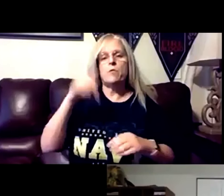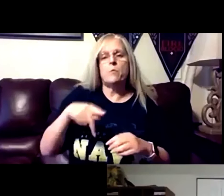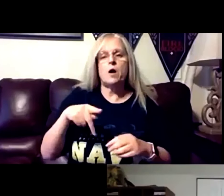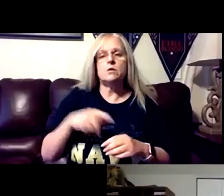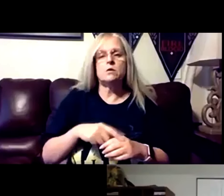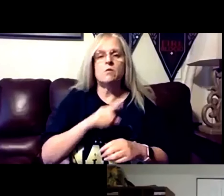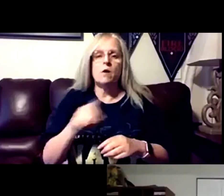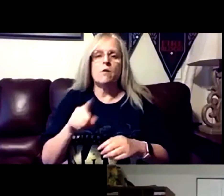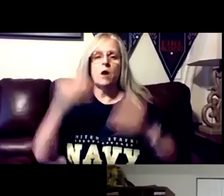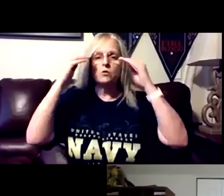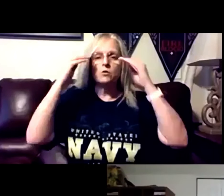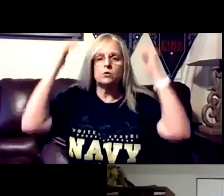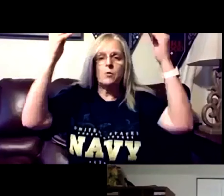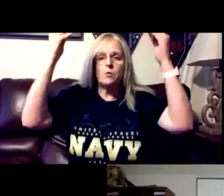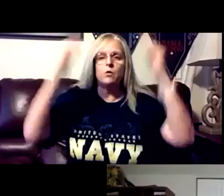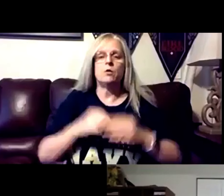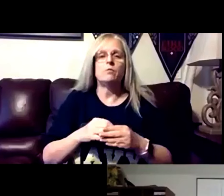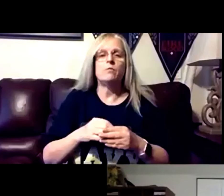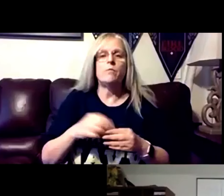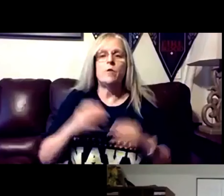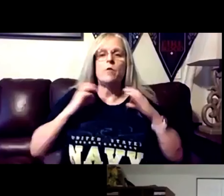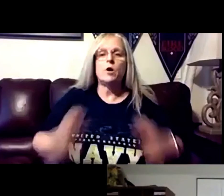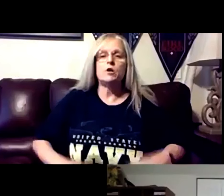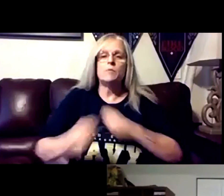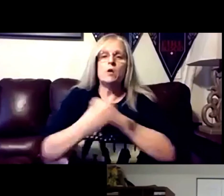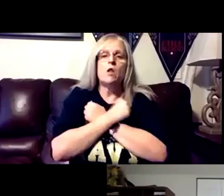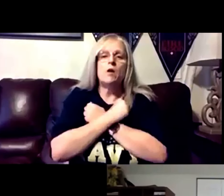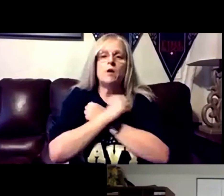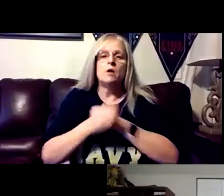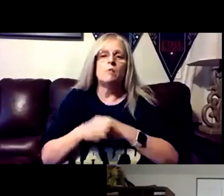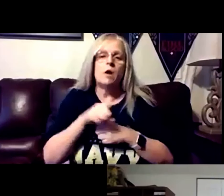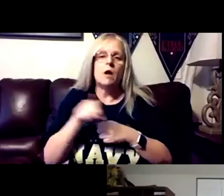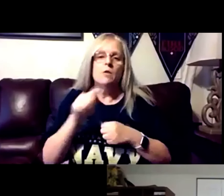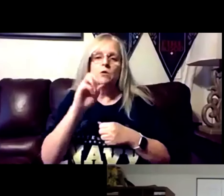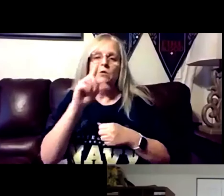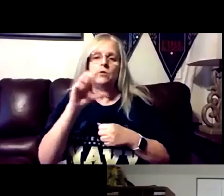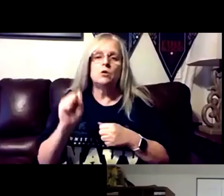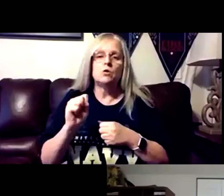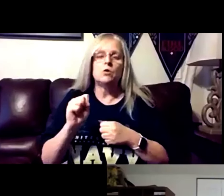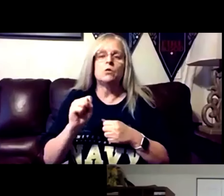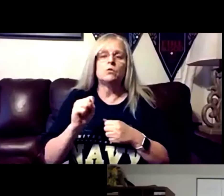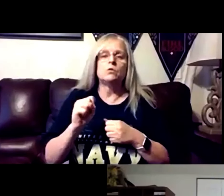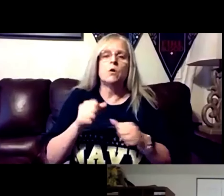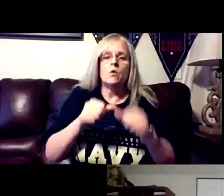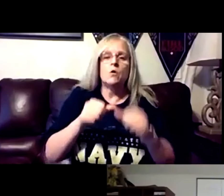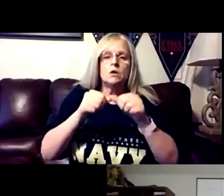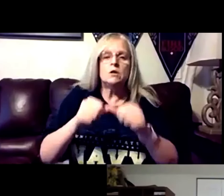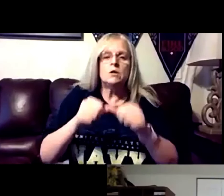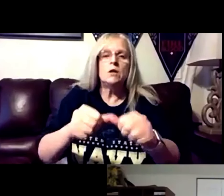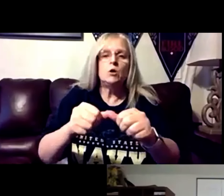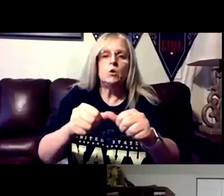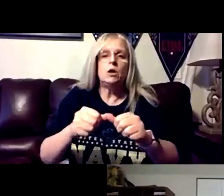are superior. The customers will love them, and these tools will be continually